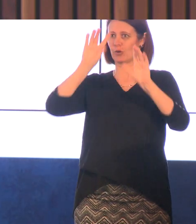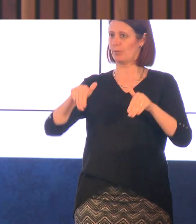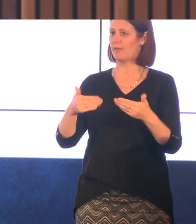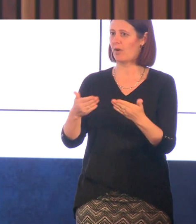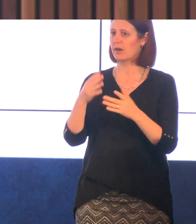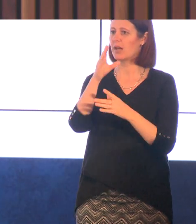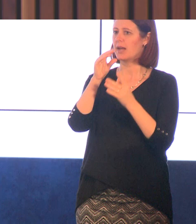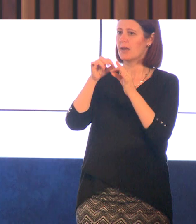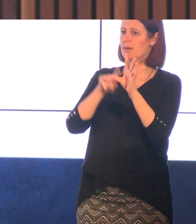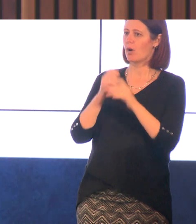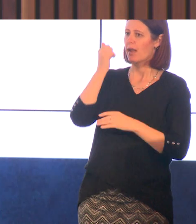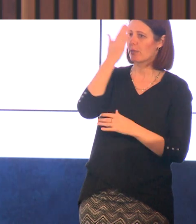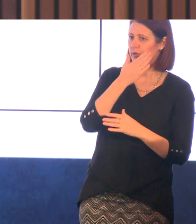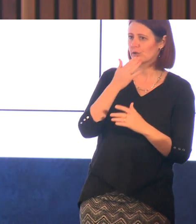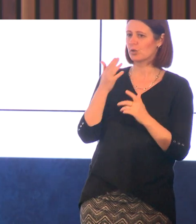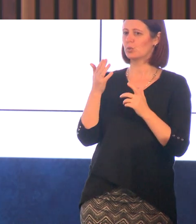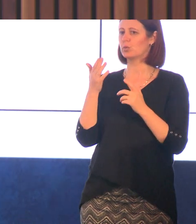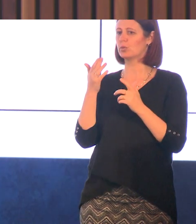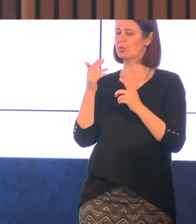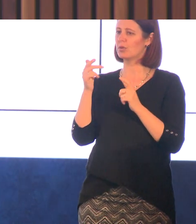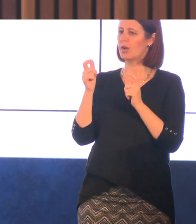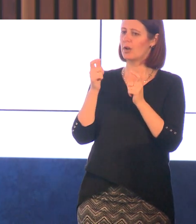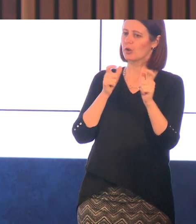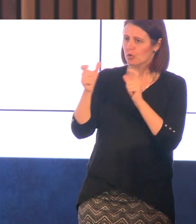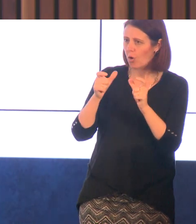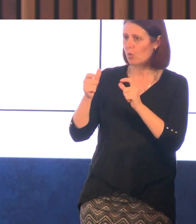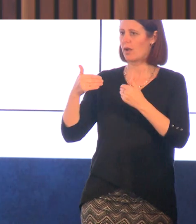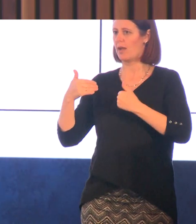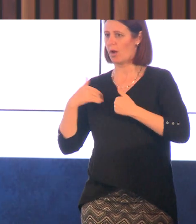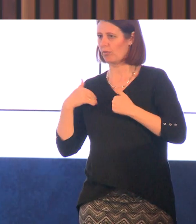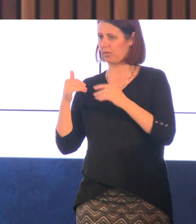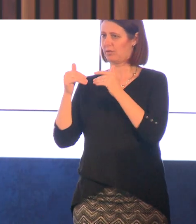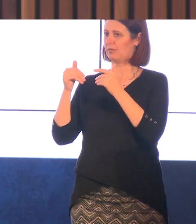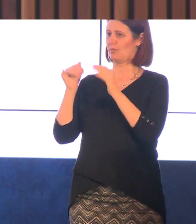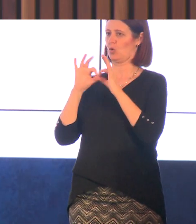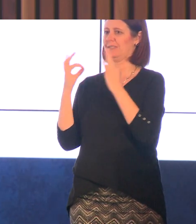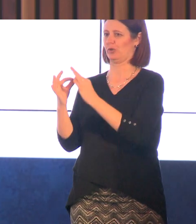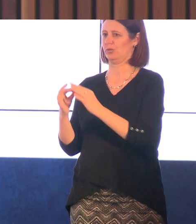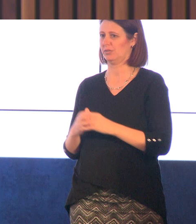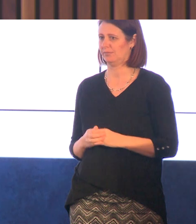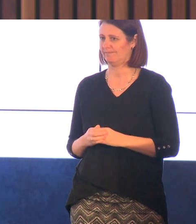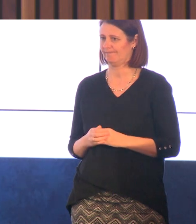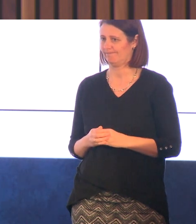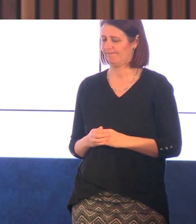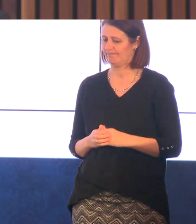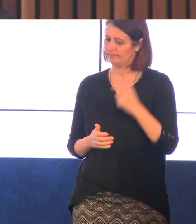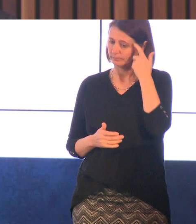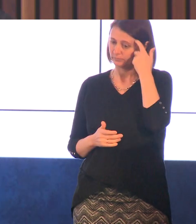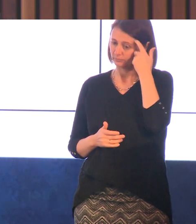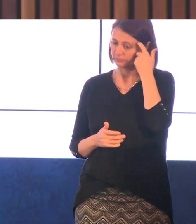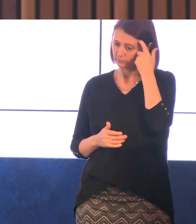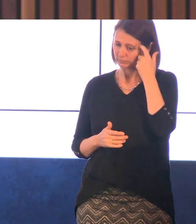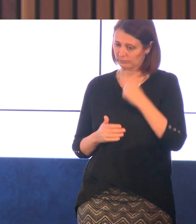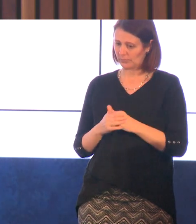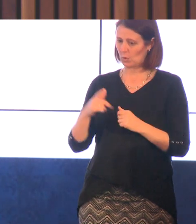by Aboriginal community-controlled health and aged care organisations. Fifth, we need an